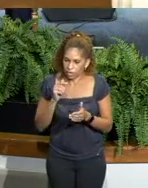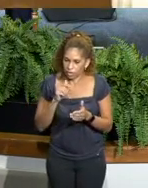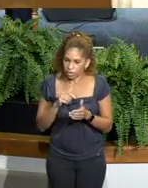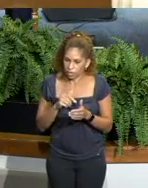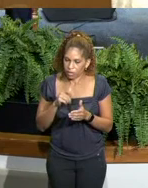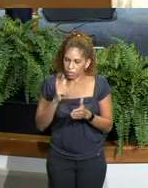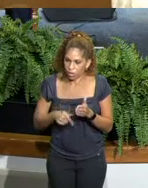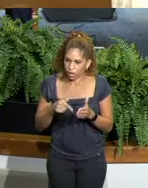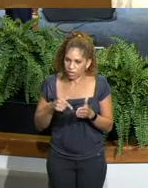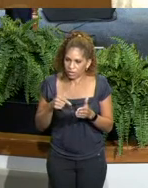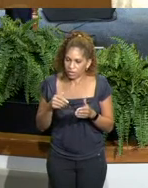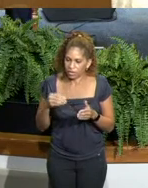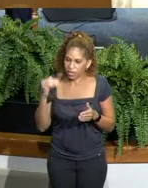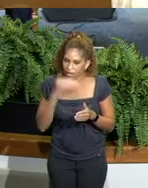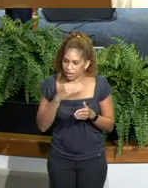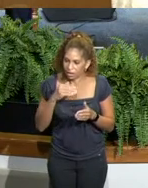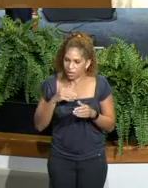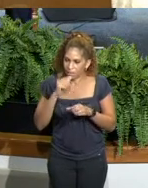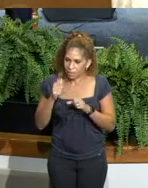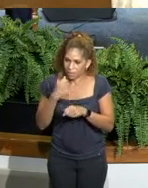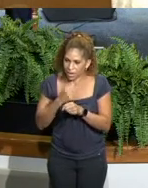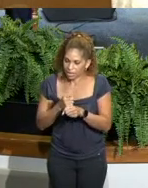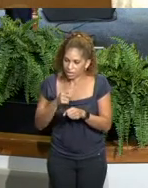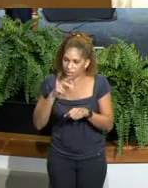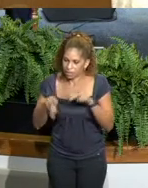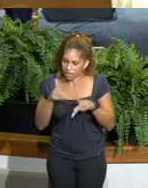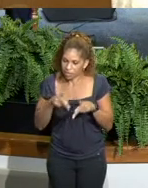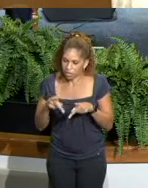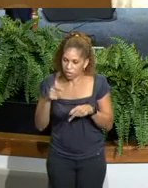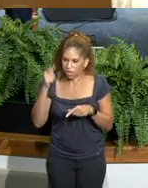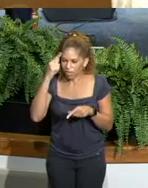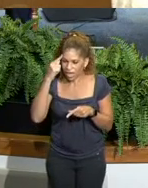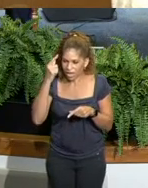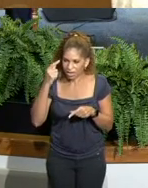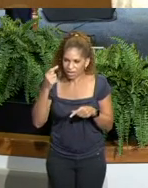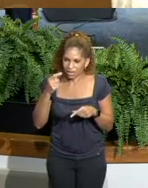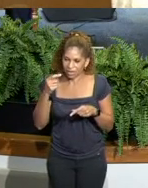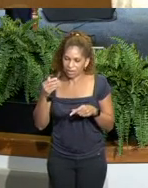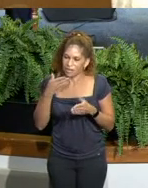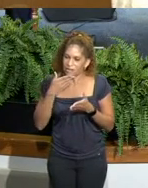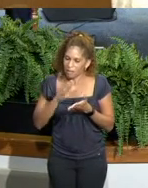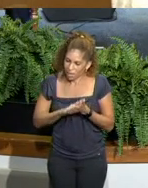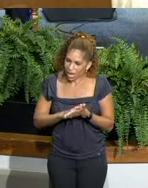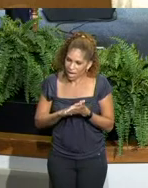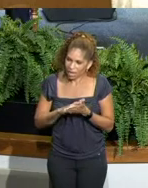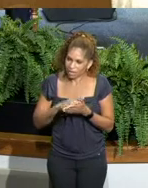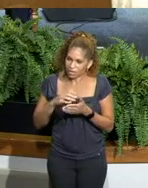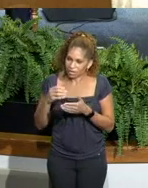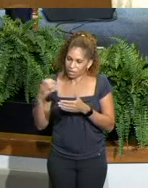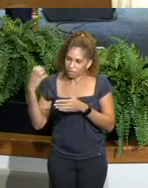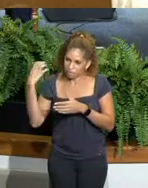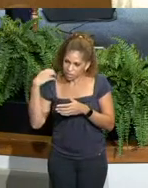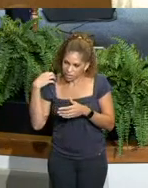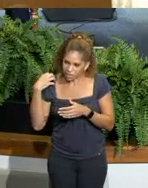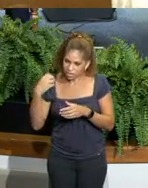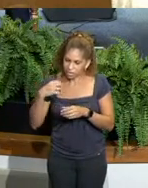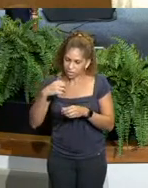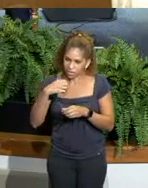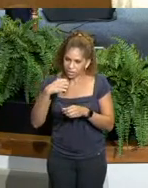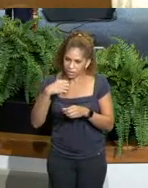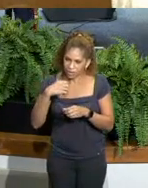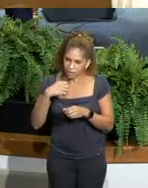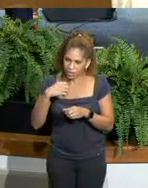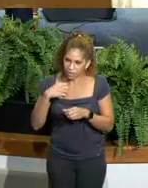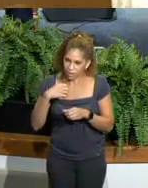What myth makes people think bad police that kill innocent black men, women, brown women makes you safer?